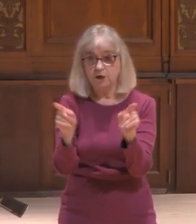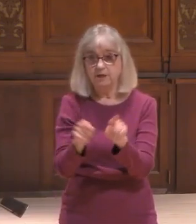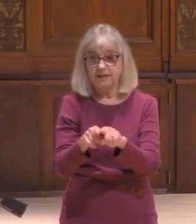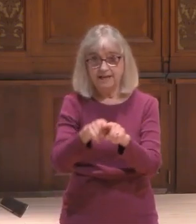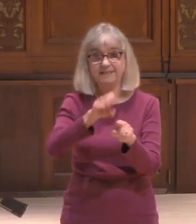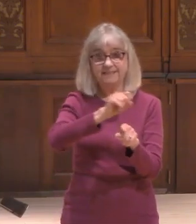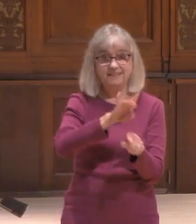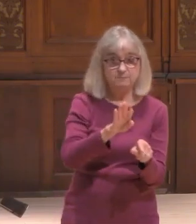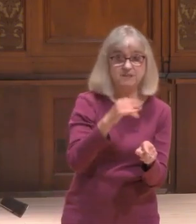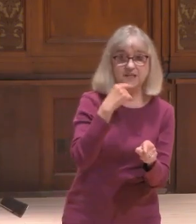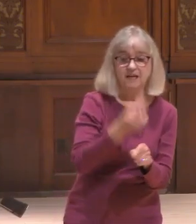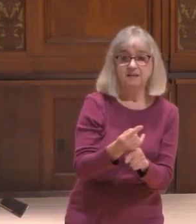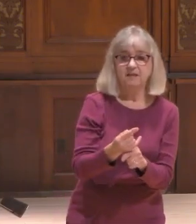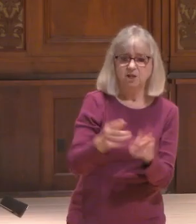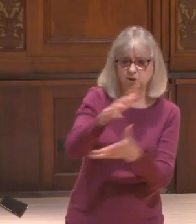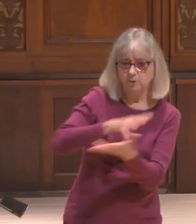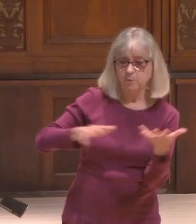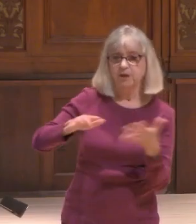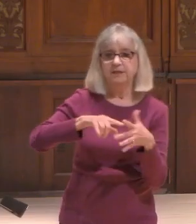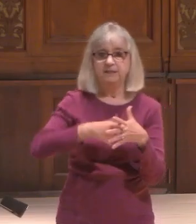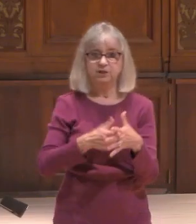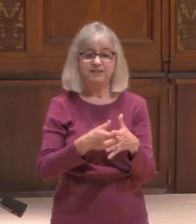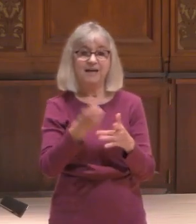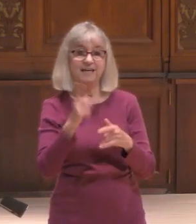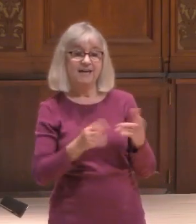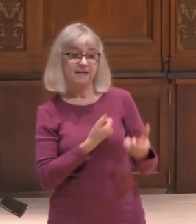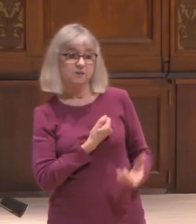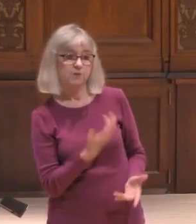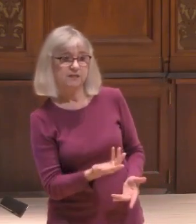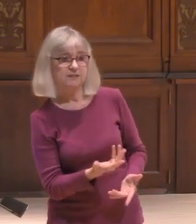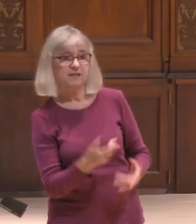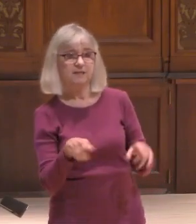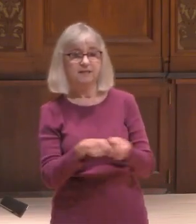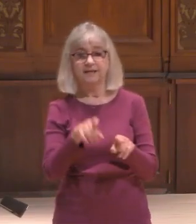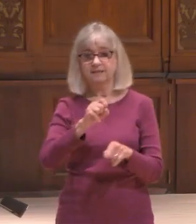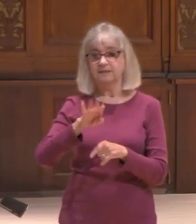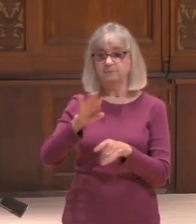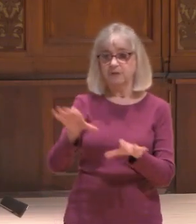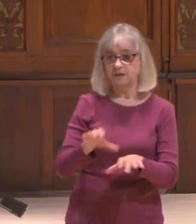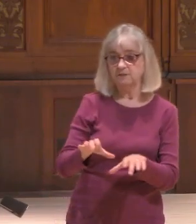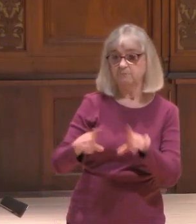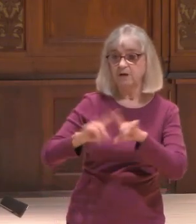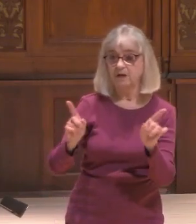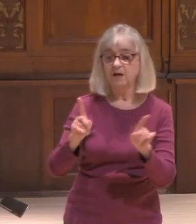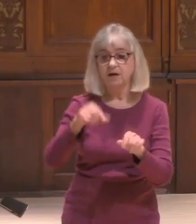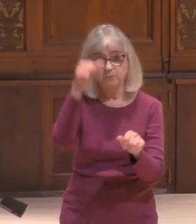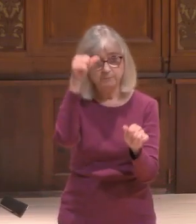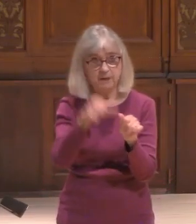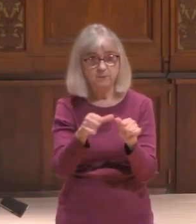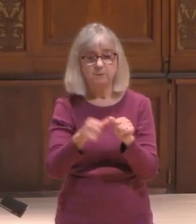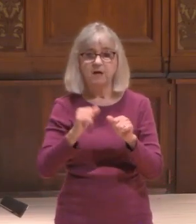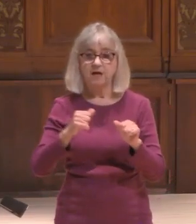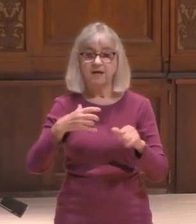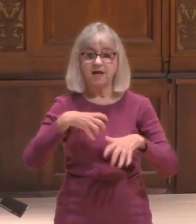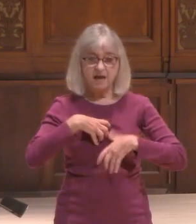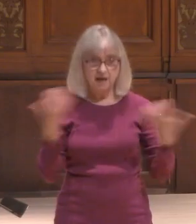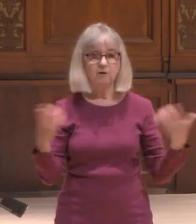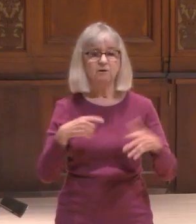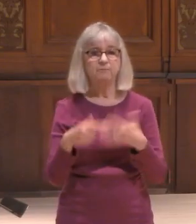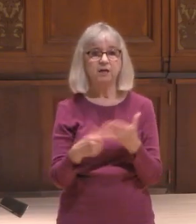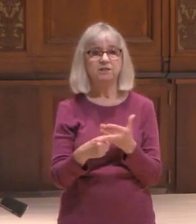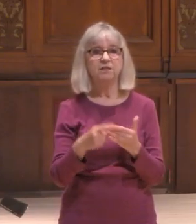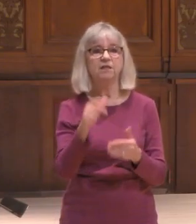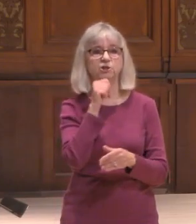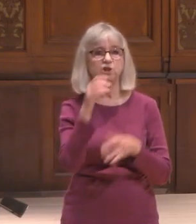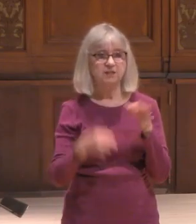the turmoil initially. I can't nearly express it as well as he does. I remember my initial anger about the injustice.